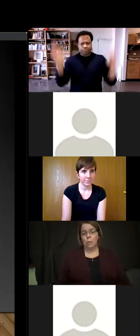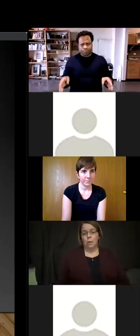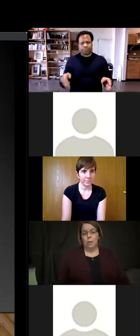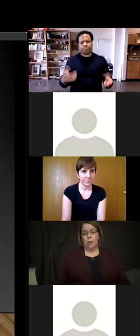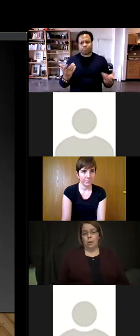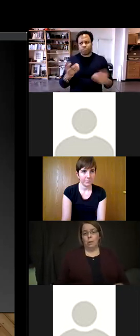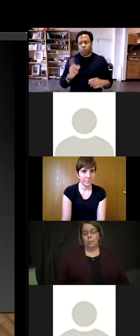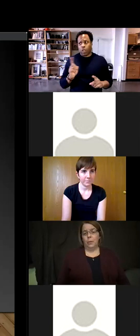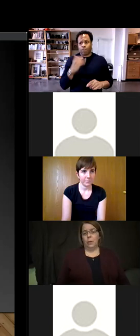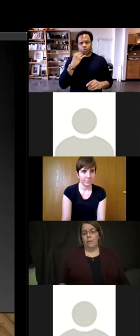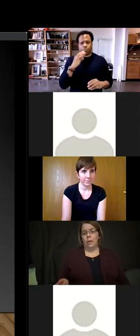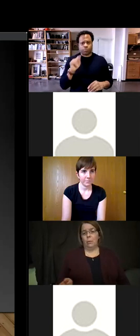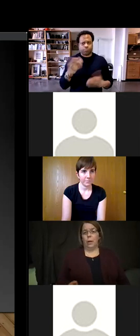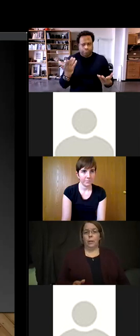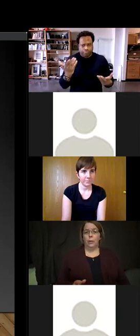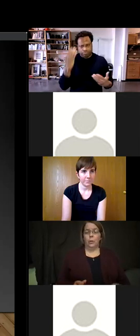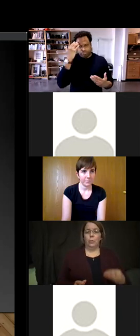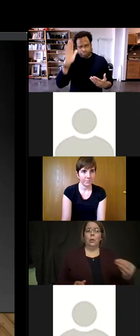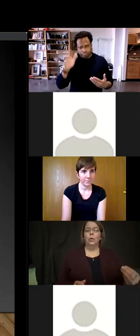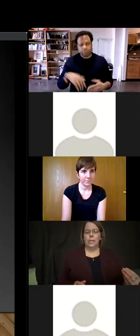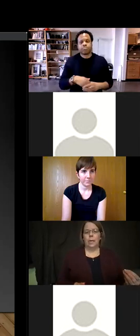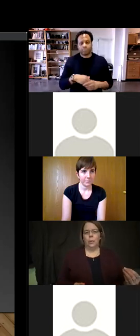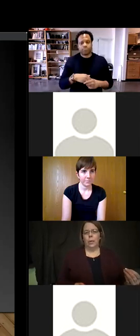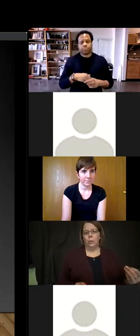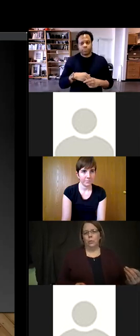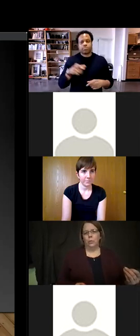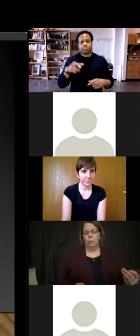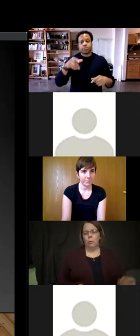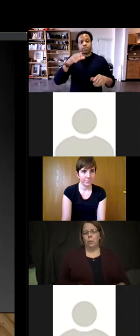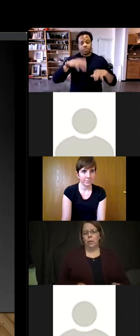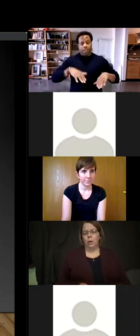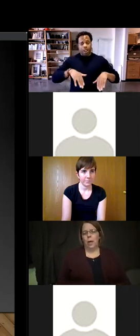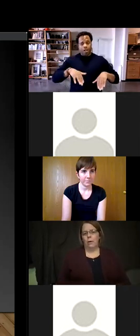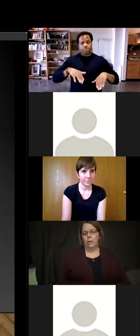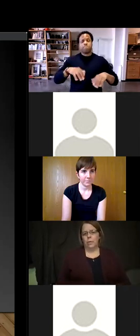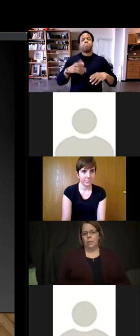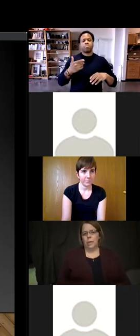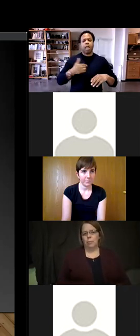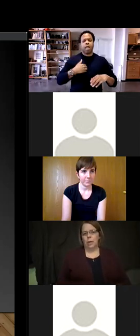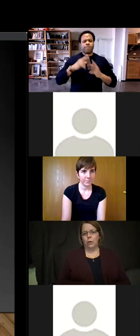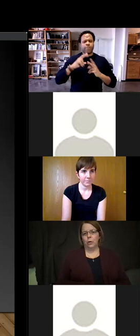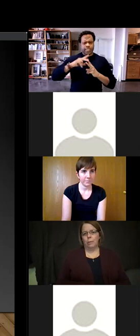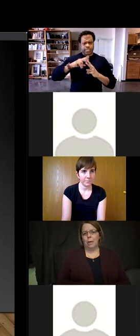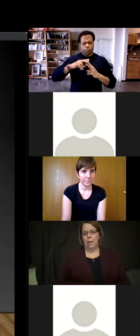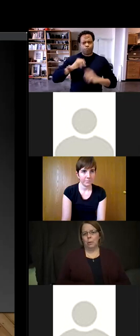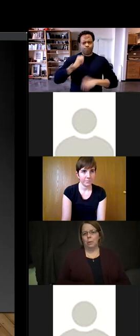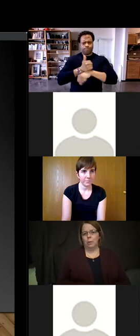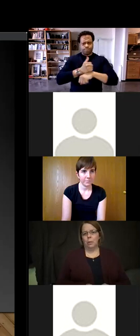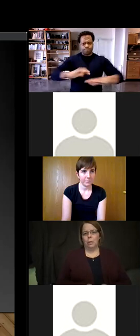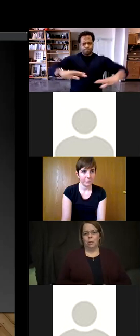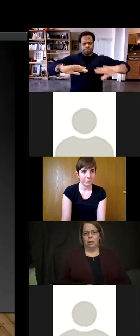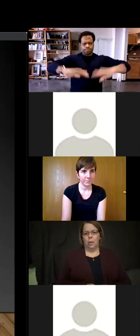them. They'll have like a regular, what looks like a regular old phone booth, and it'll have a teletypewriter at the